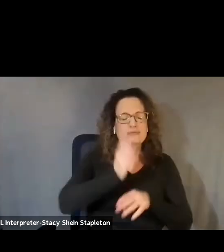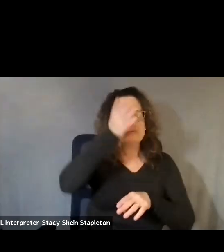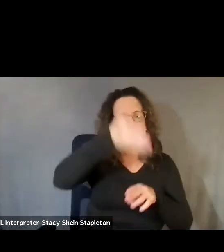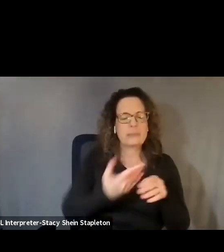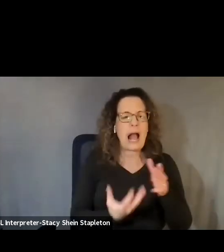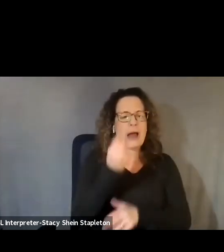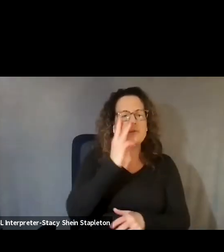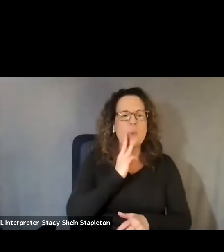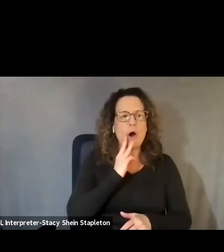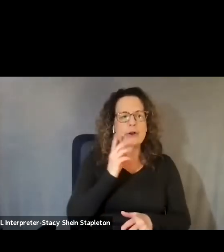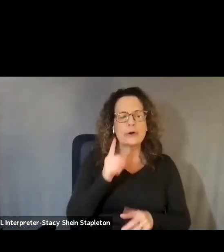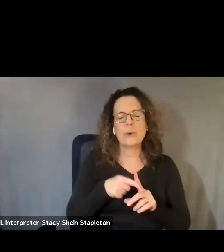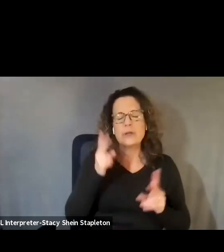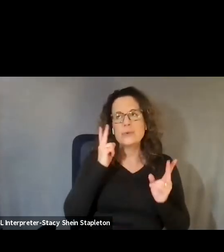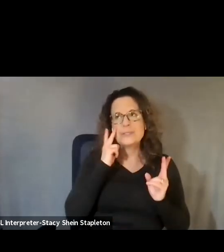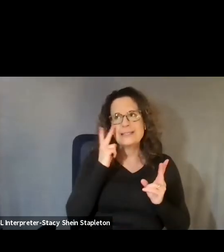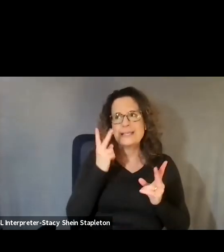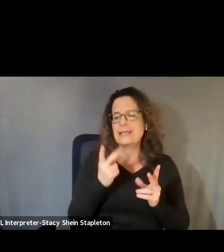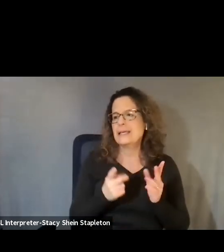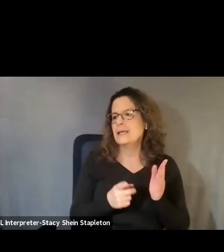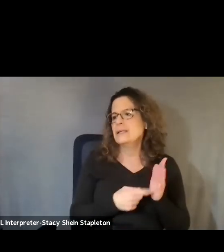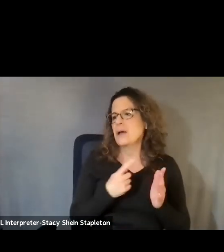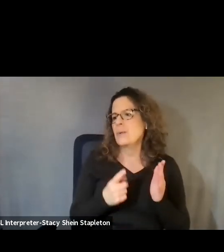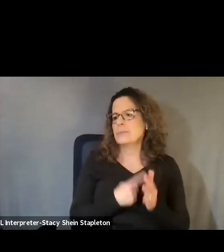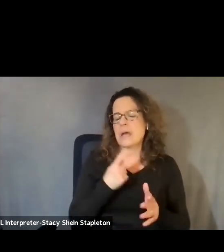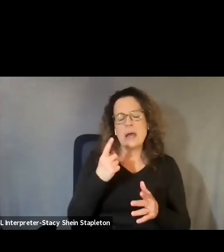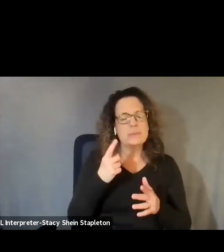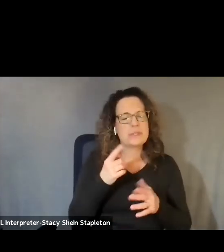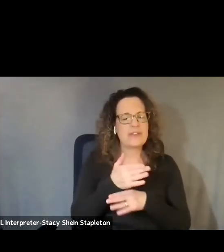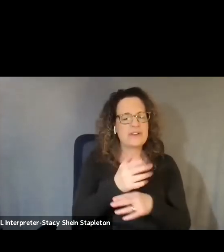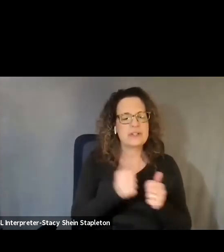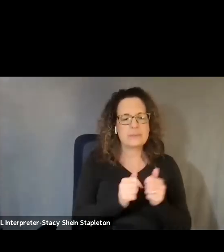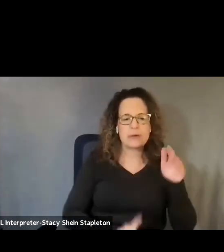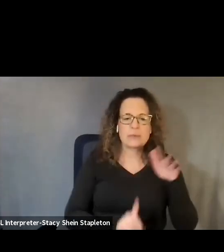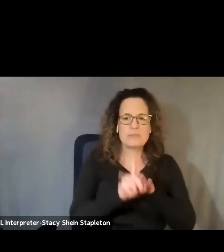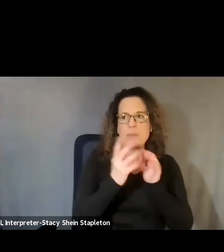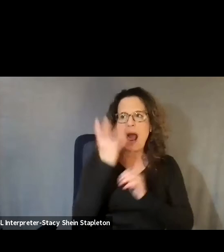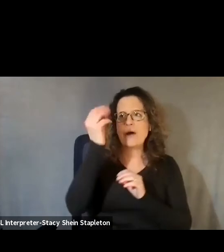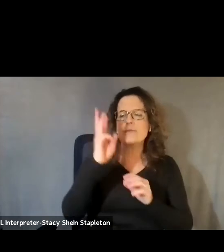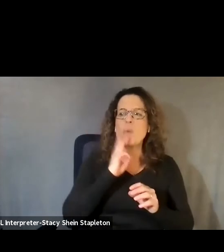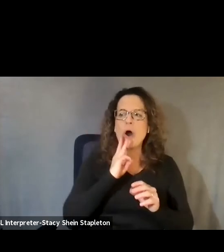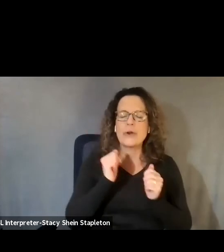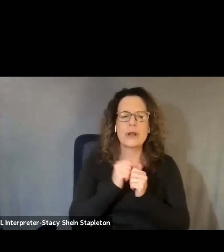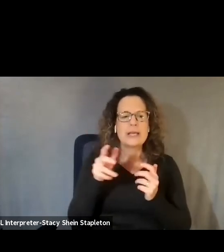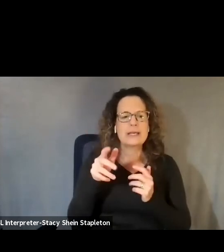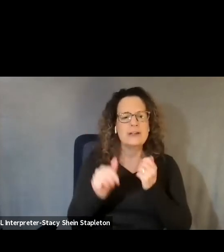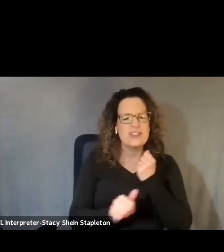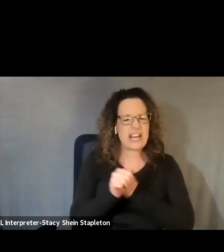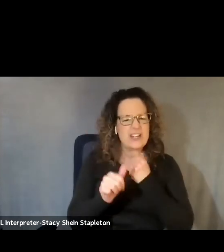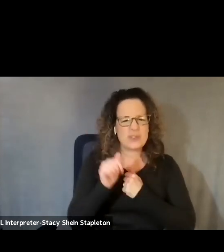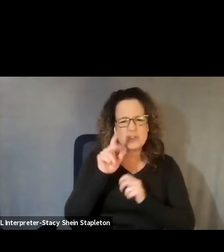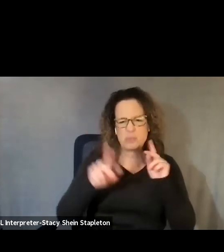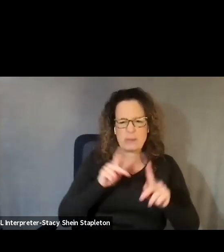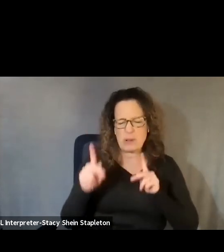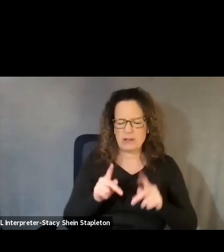jet skiing along the Illinois River and hit people in the faces, break noses, things like that. So they constitute not just an ecological health threat,